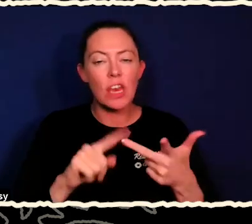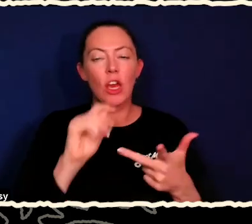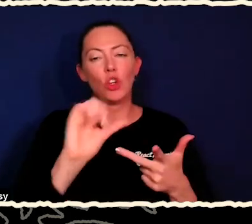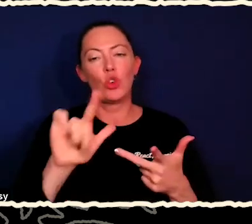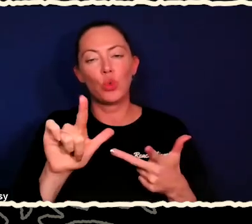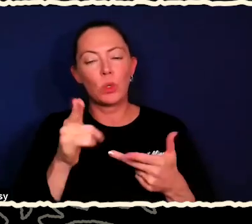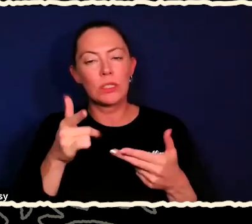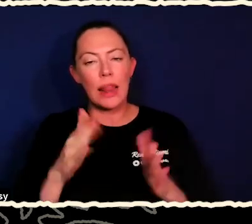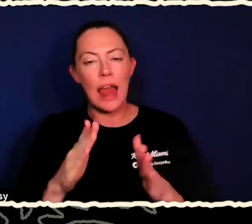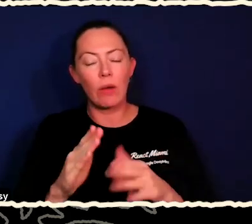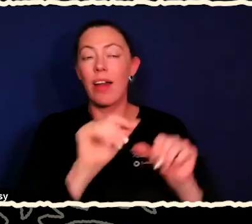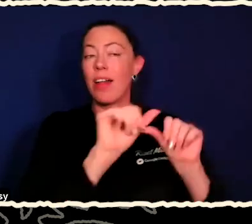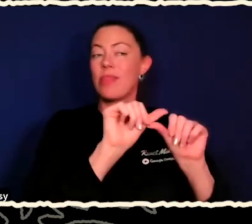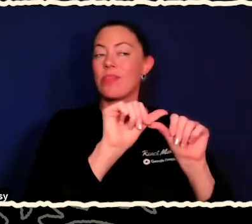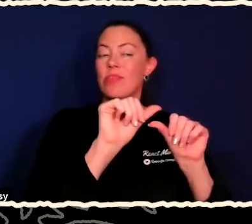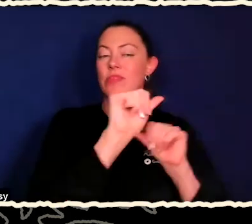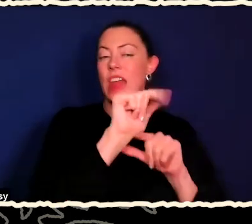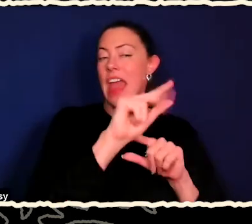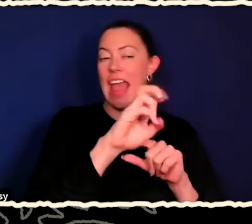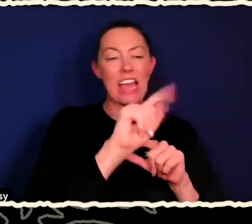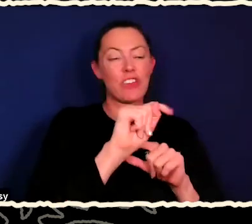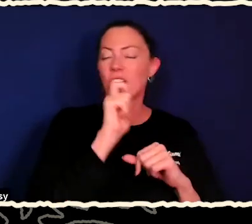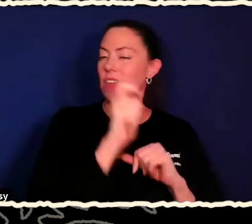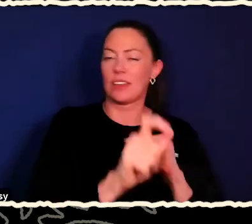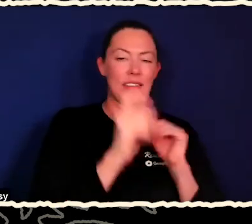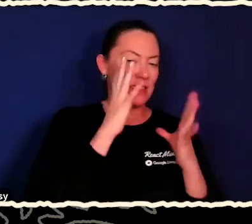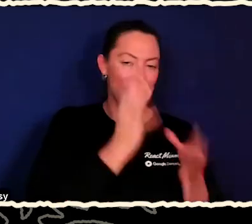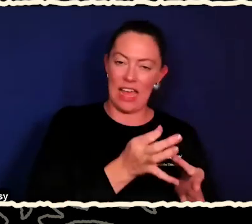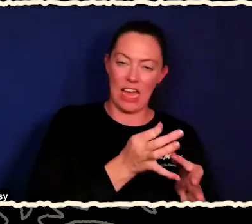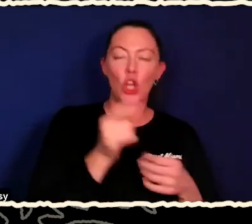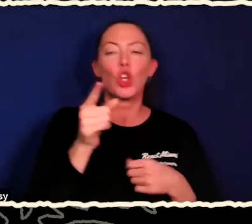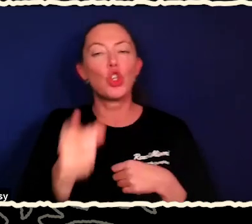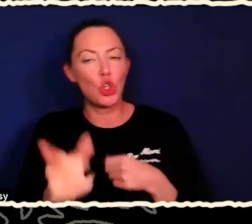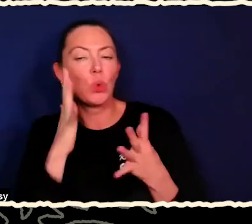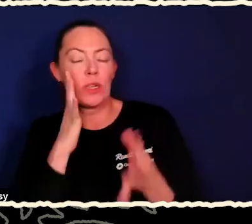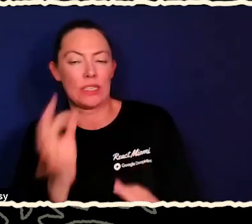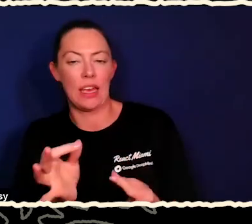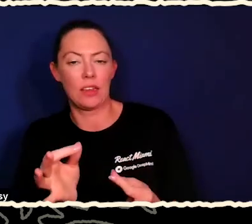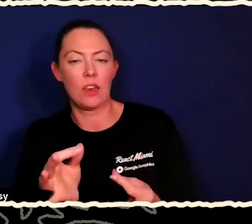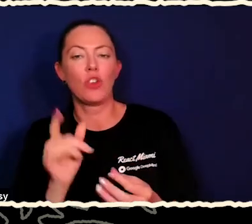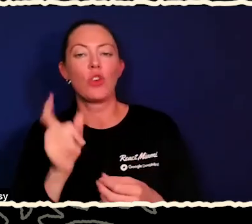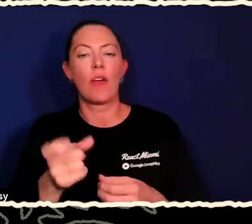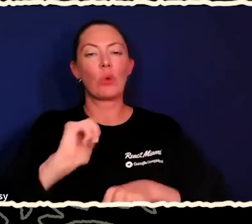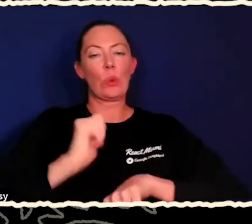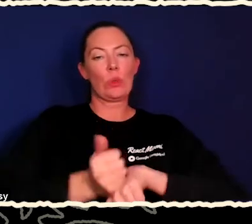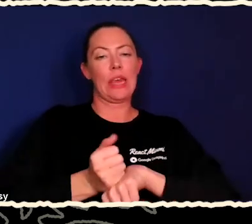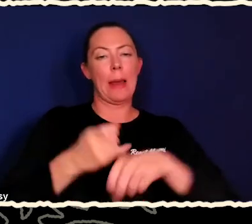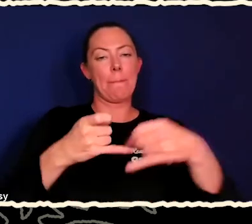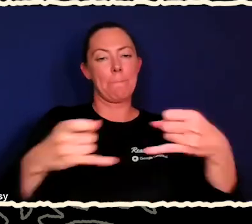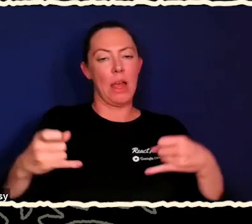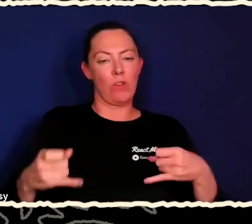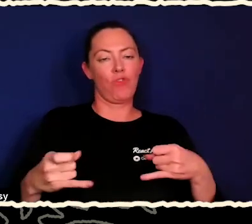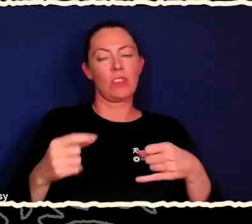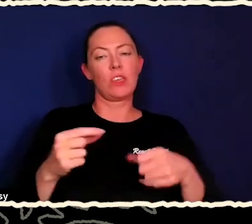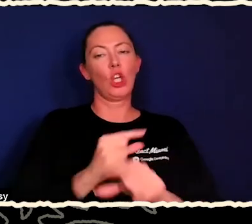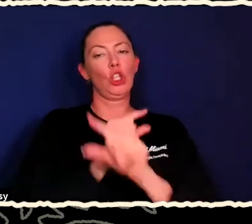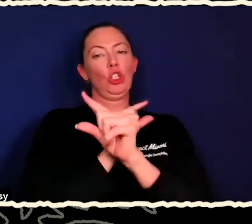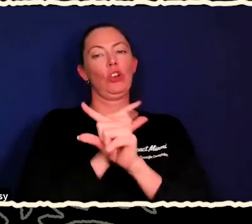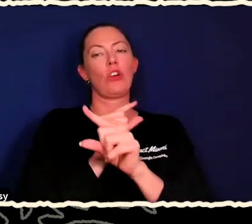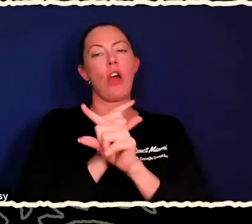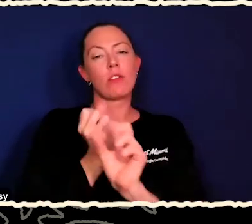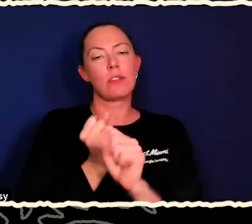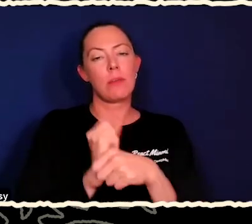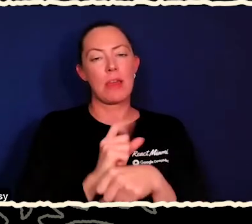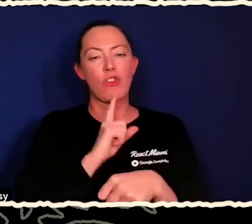decide what it can do, you do. UI guardrails prevent bad states, and guardrails protect user trust and developer